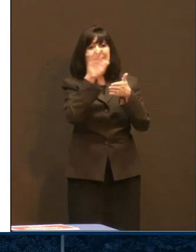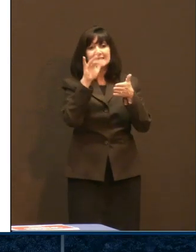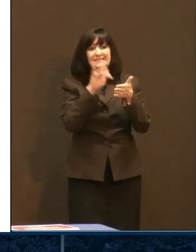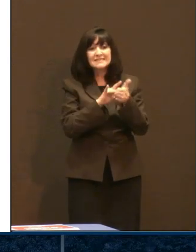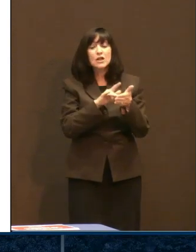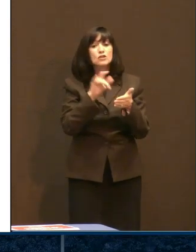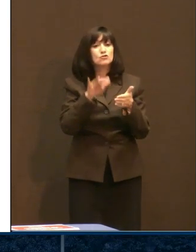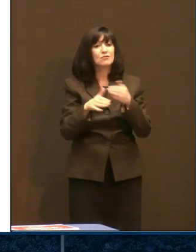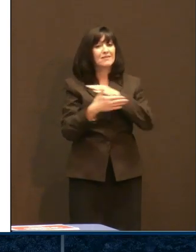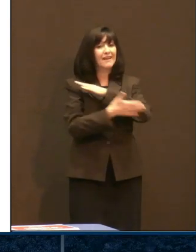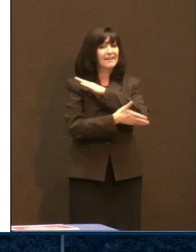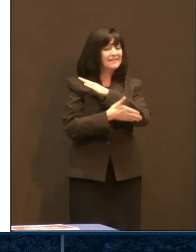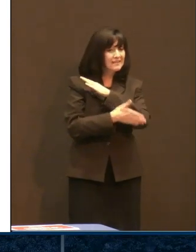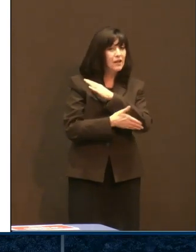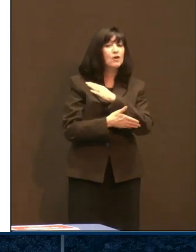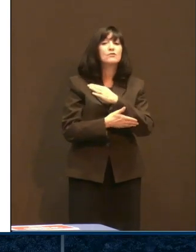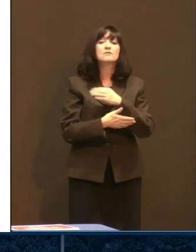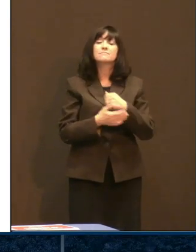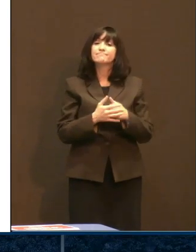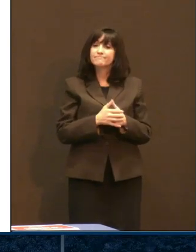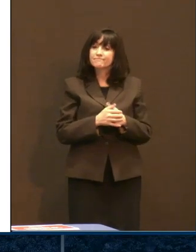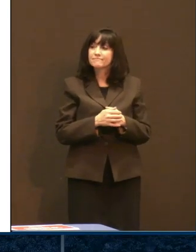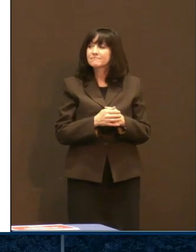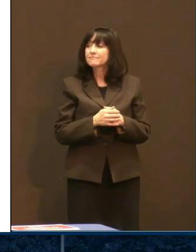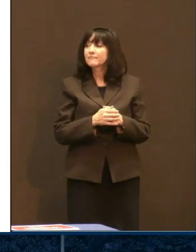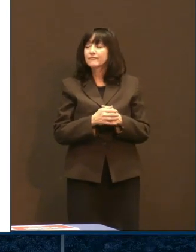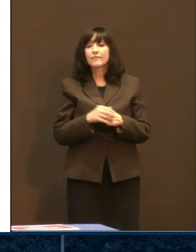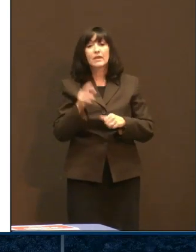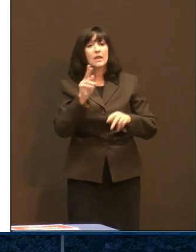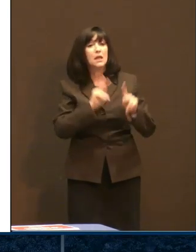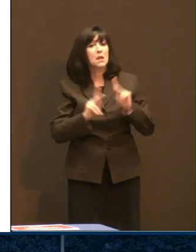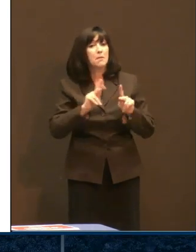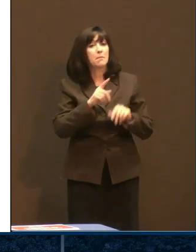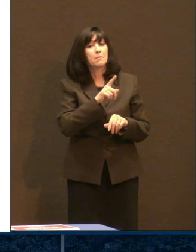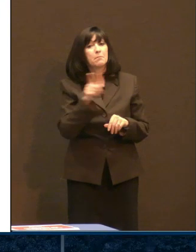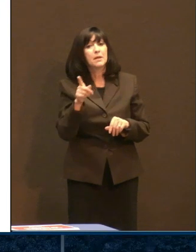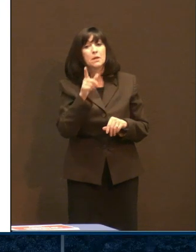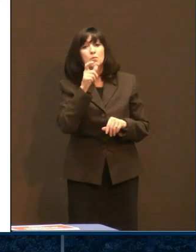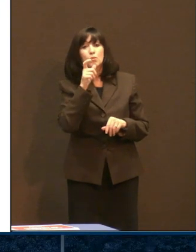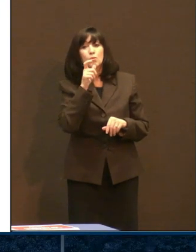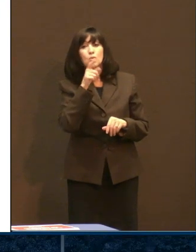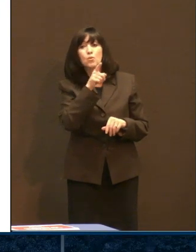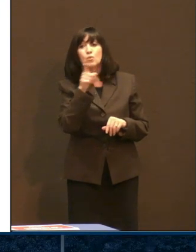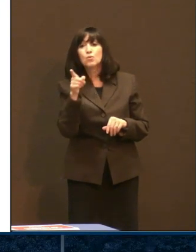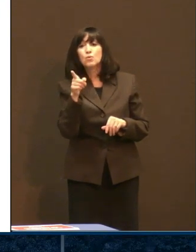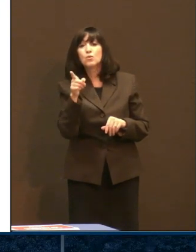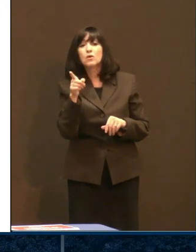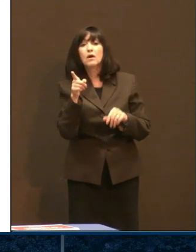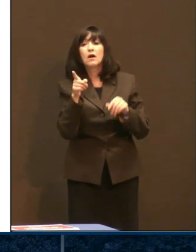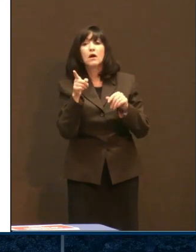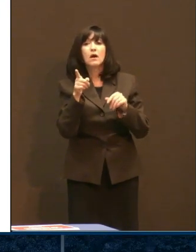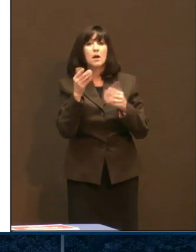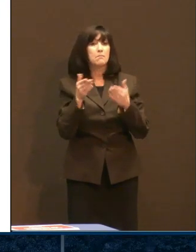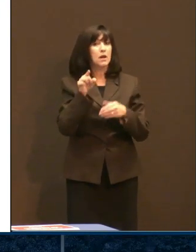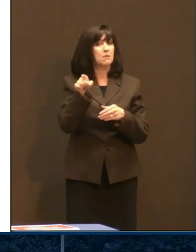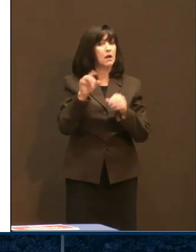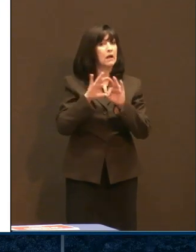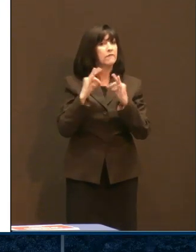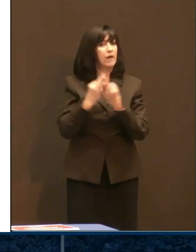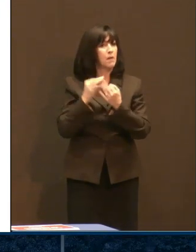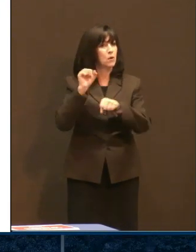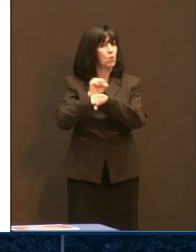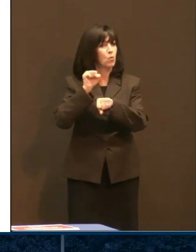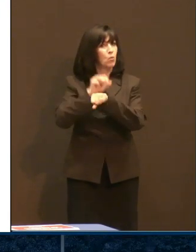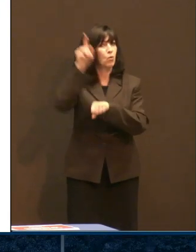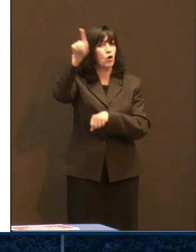county, and especially for individuals who are family members are part of the poultry plant industry or